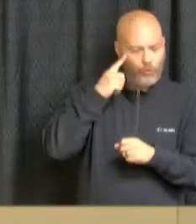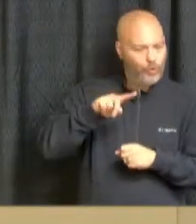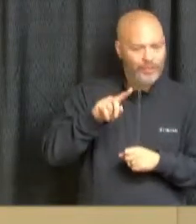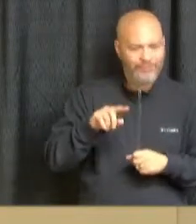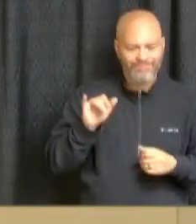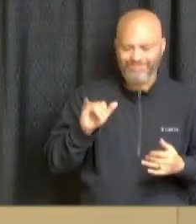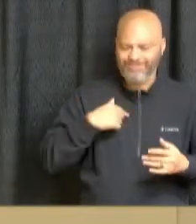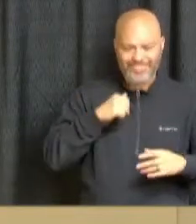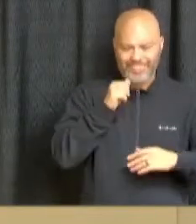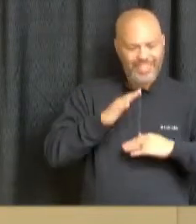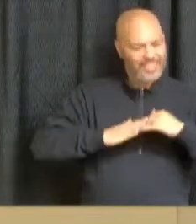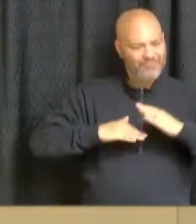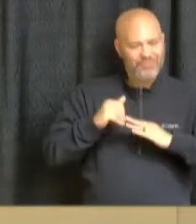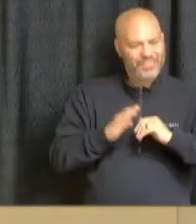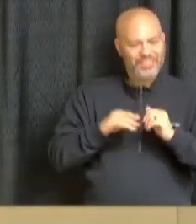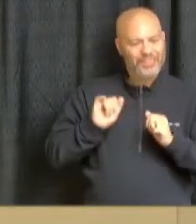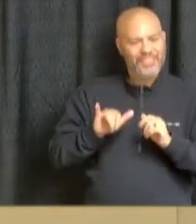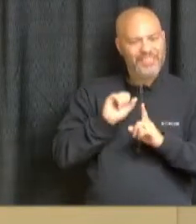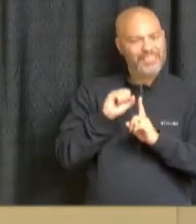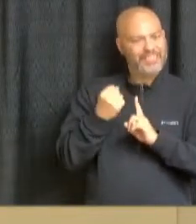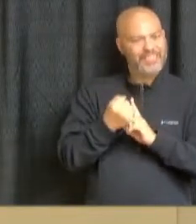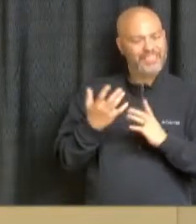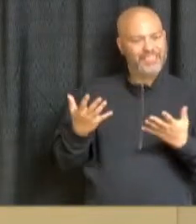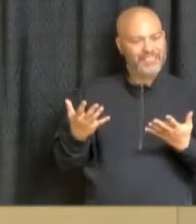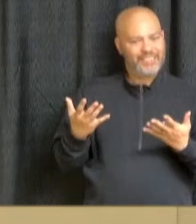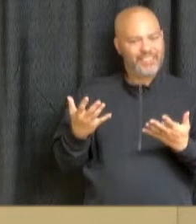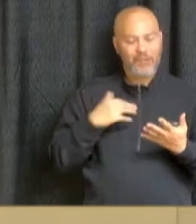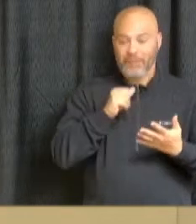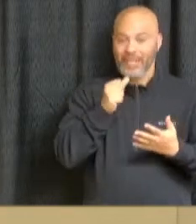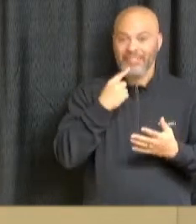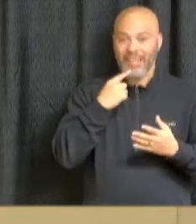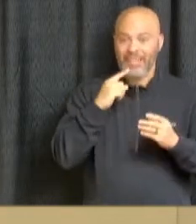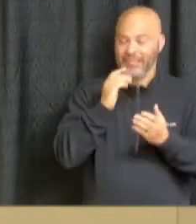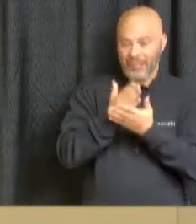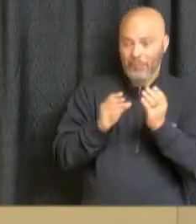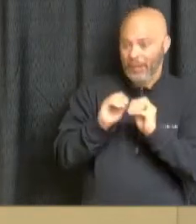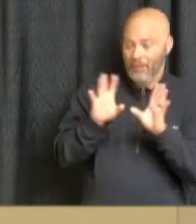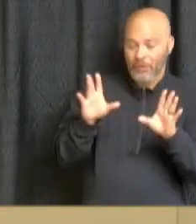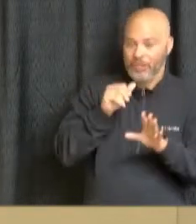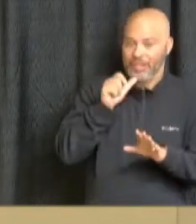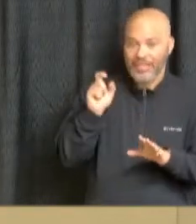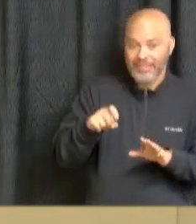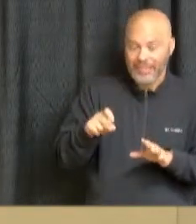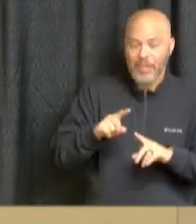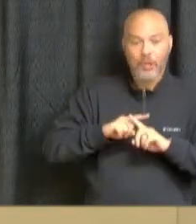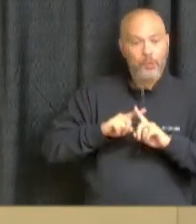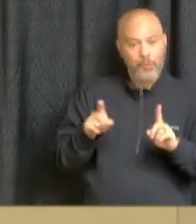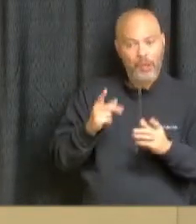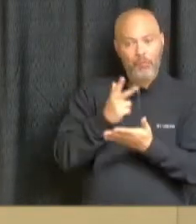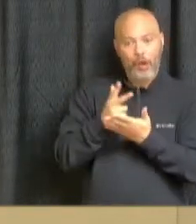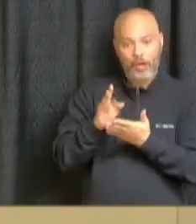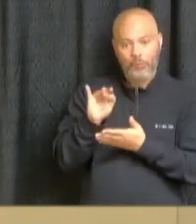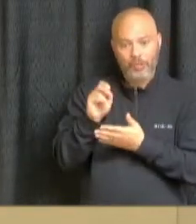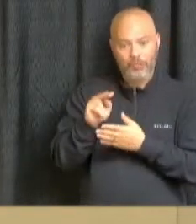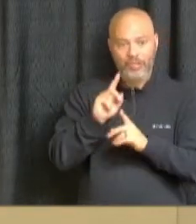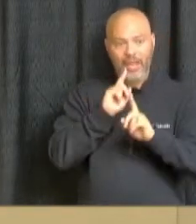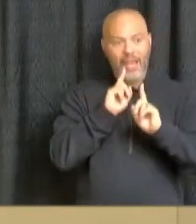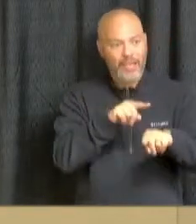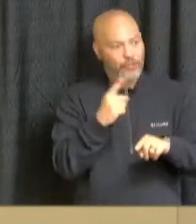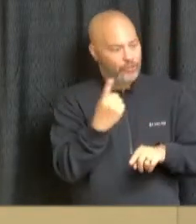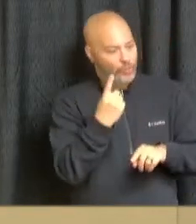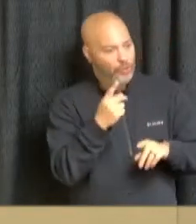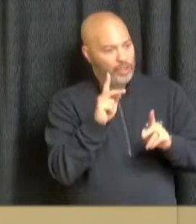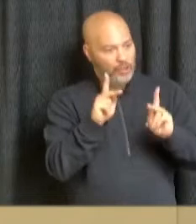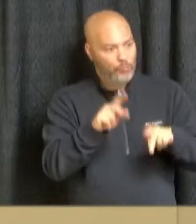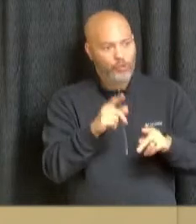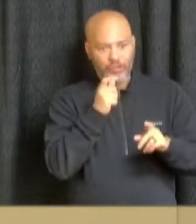I'm uncomfortable with it. I'm not saying that some clarification isn't needed. But the parking commission answers to somebody, and the